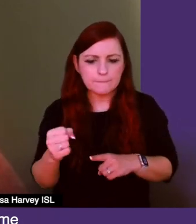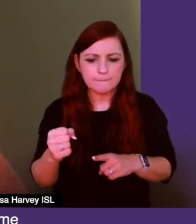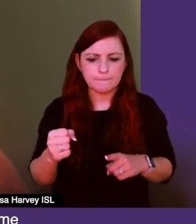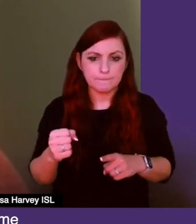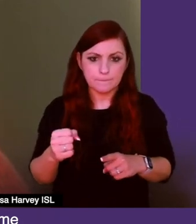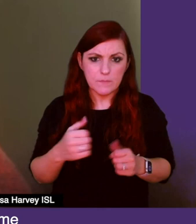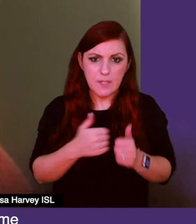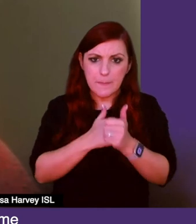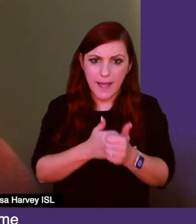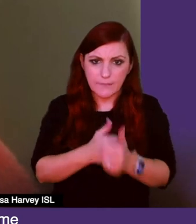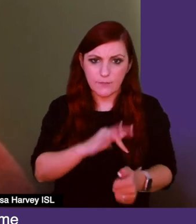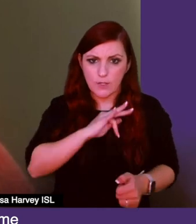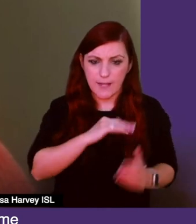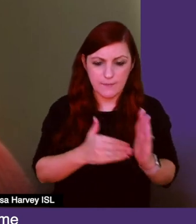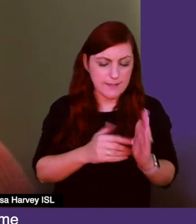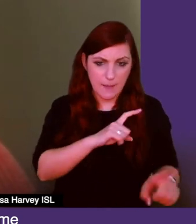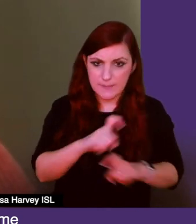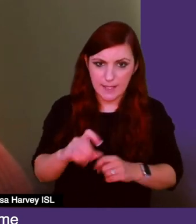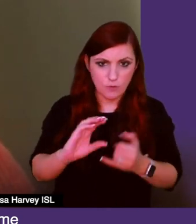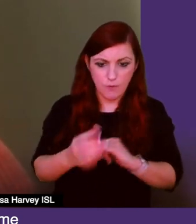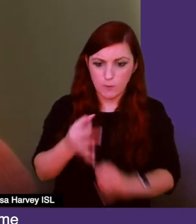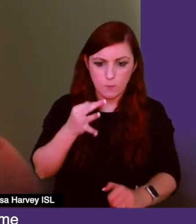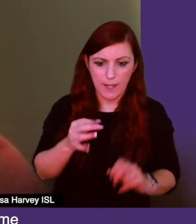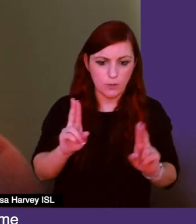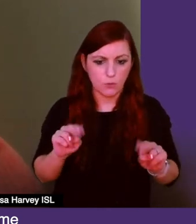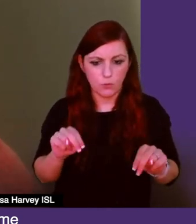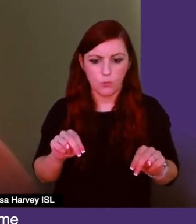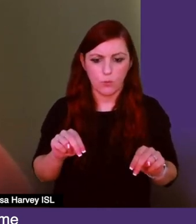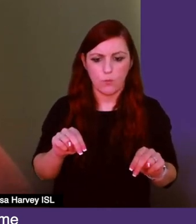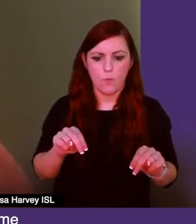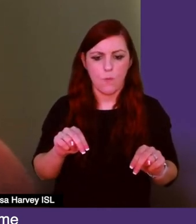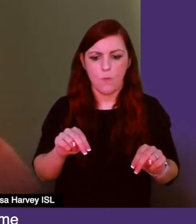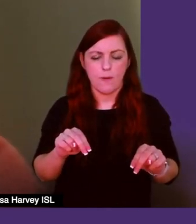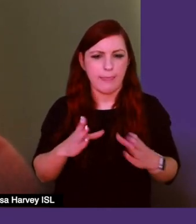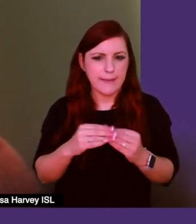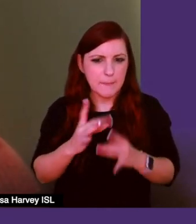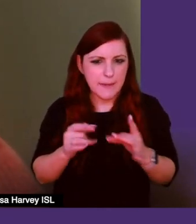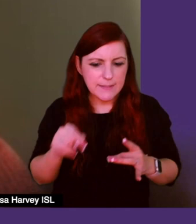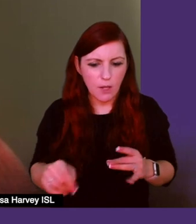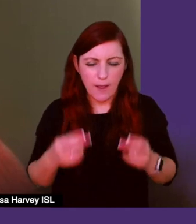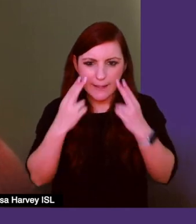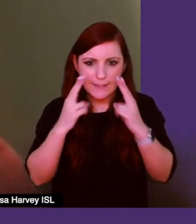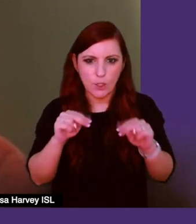your own advocate. Don't get me wrong. You know, I still am trying to get new AFOs made here. I need